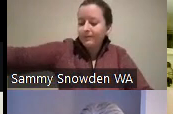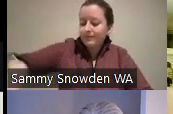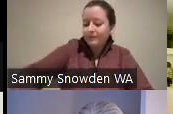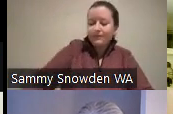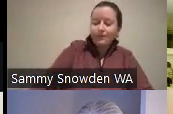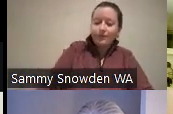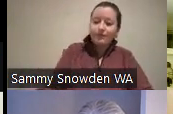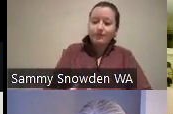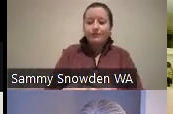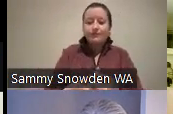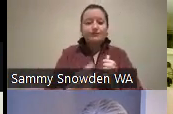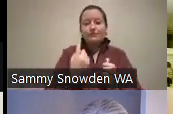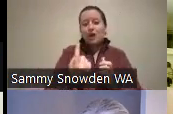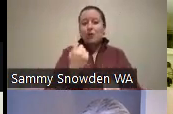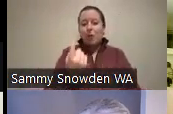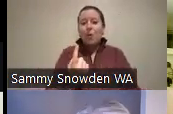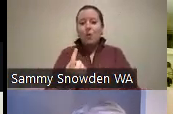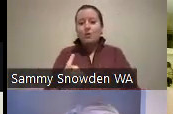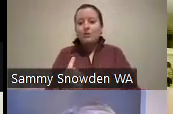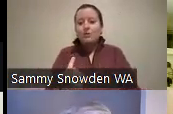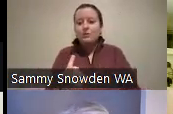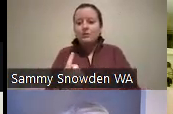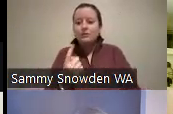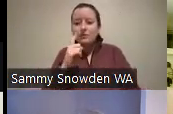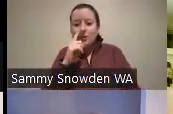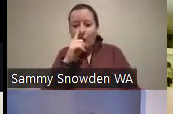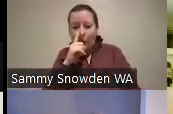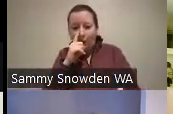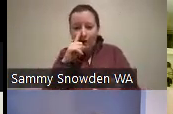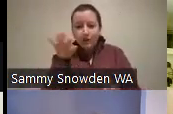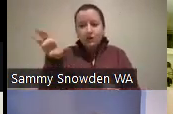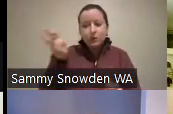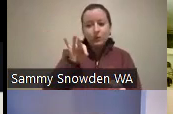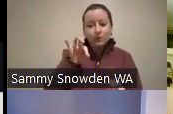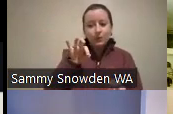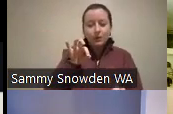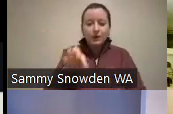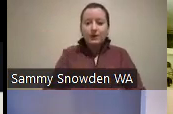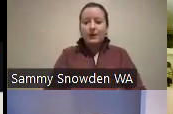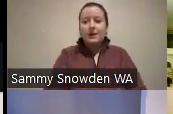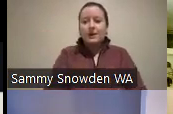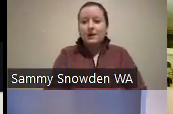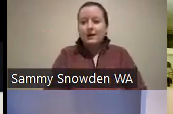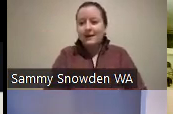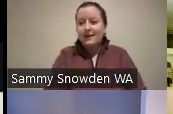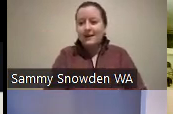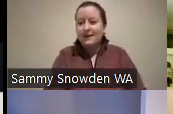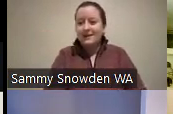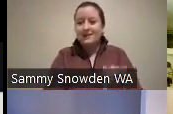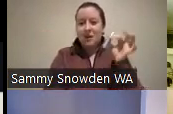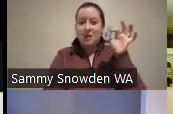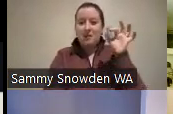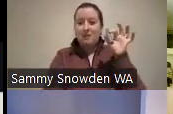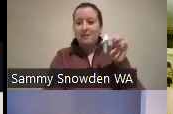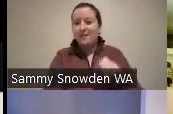going to start with the collarbone because what we want to do is drain this first, then the neck, then the ears, and then the face. If we start with the